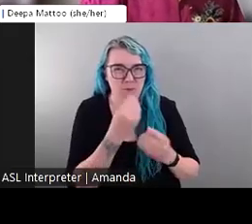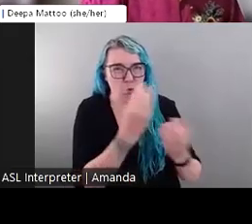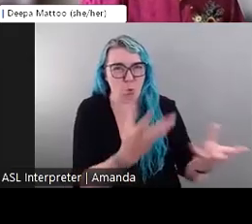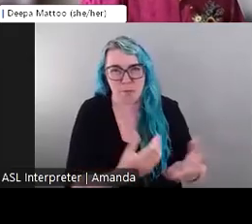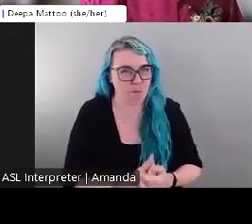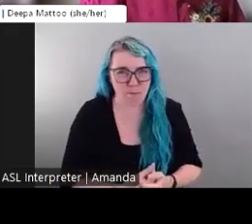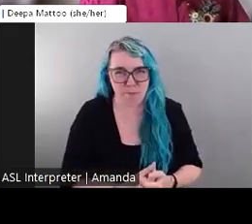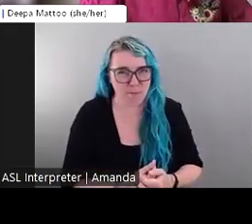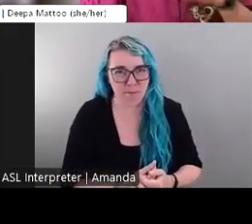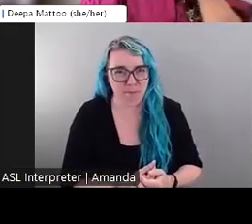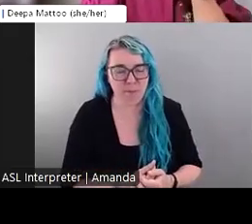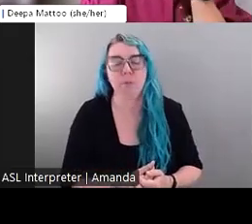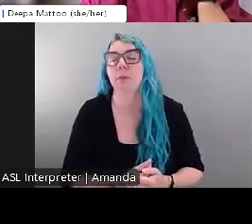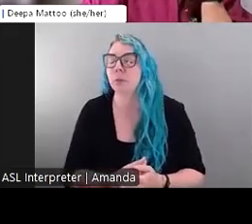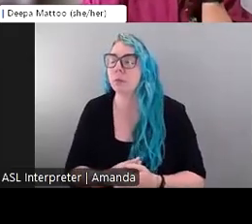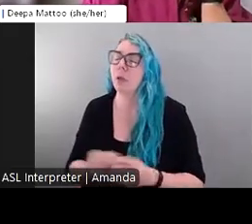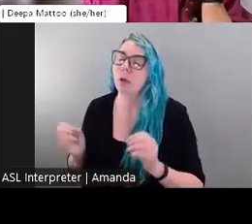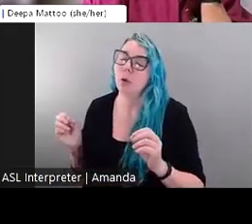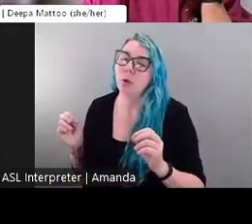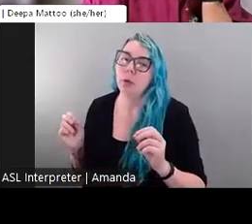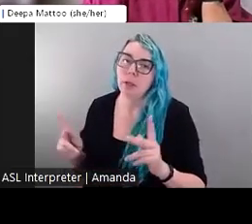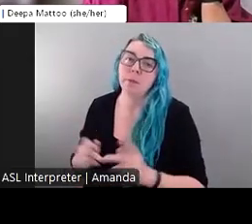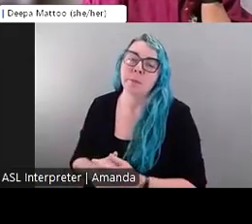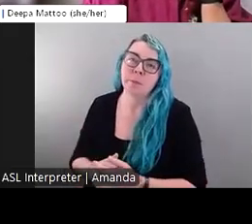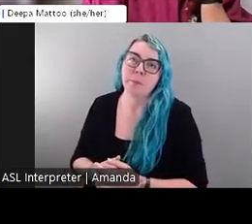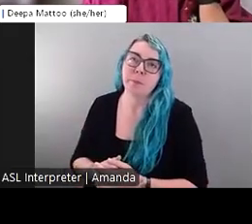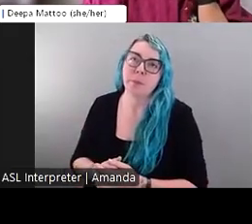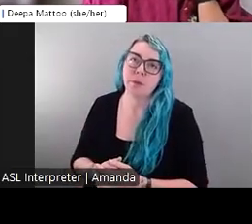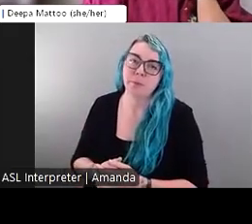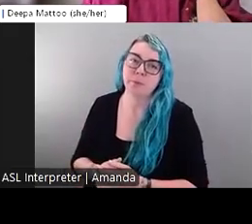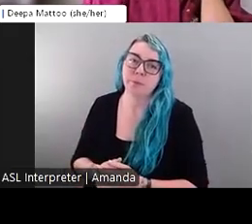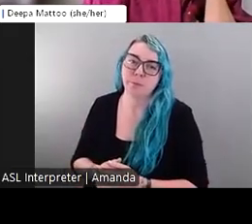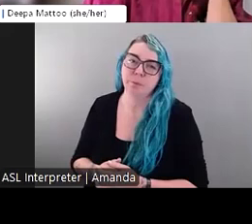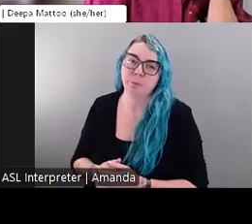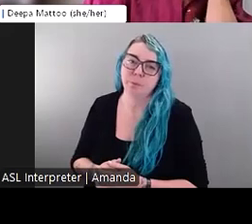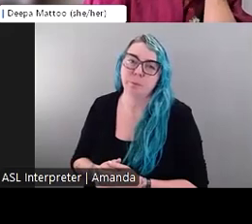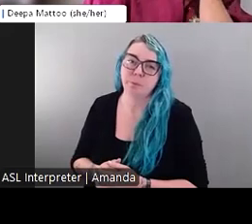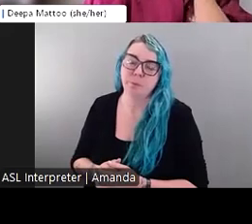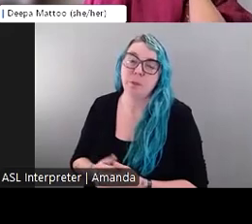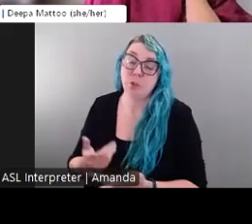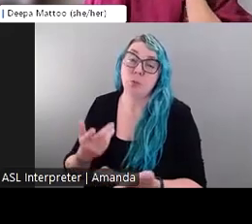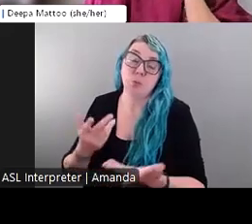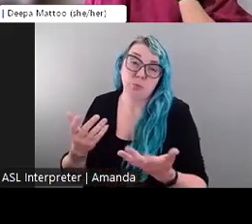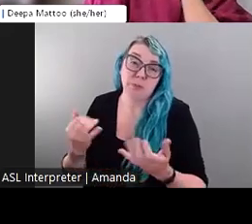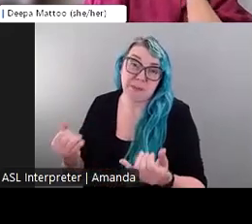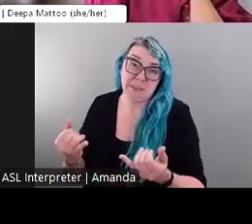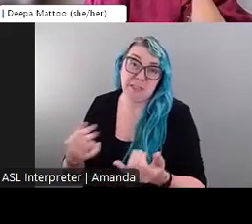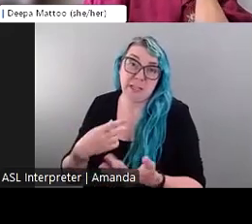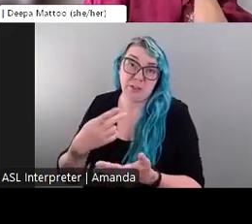Okay, so from our conversation today, and since the tips that I'm offering you does